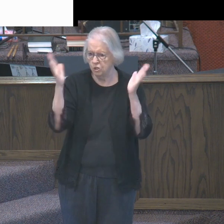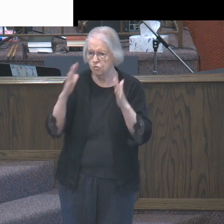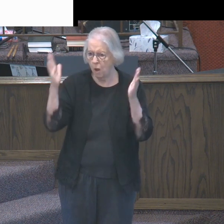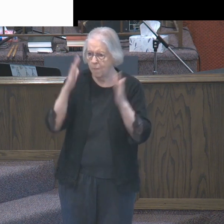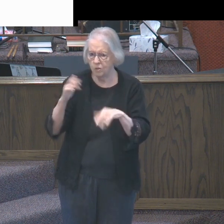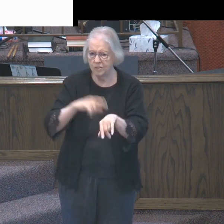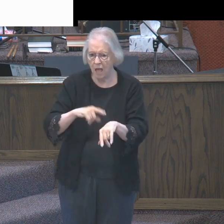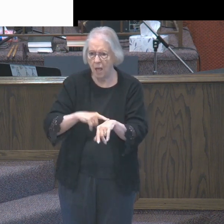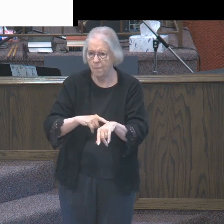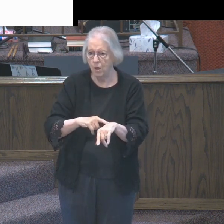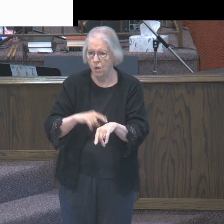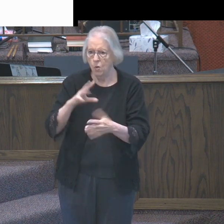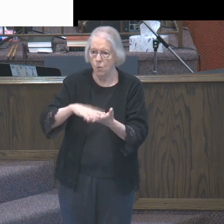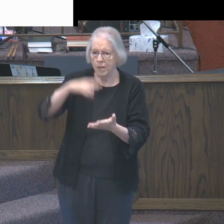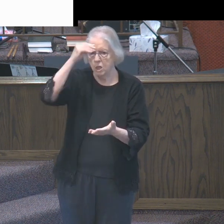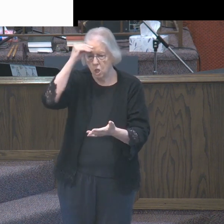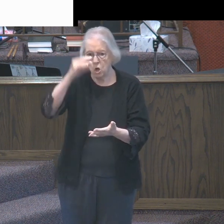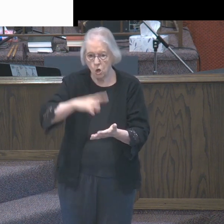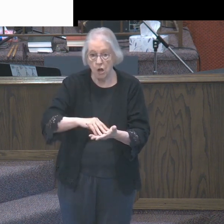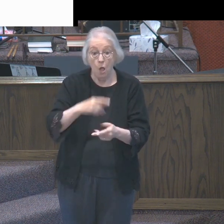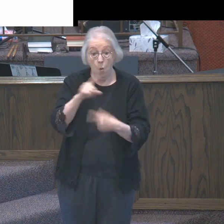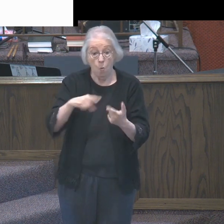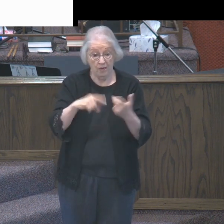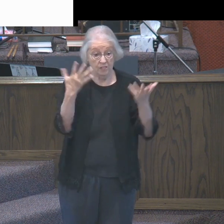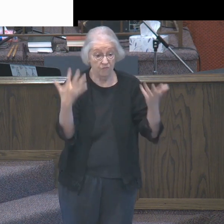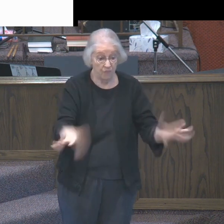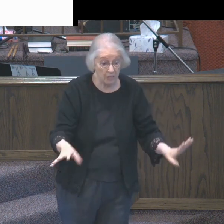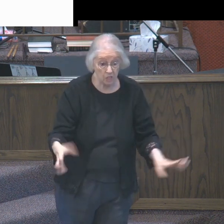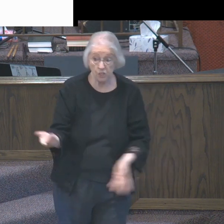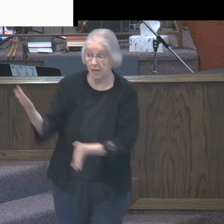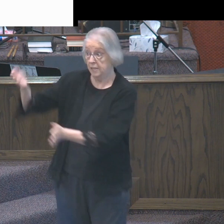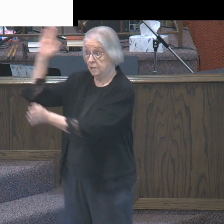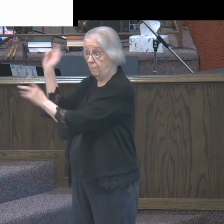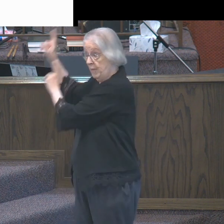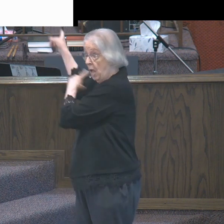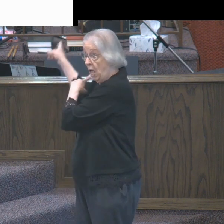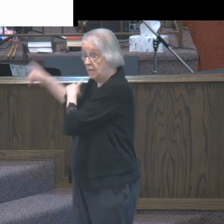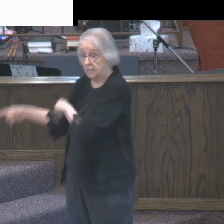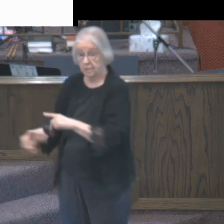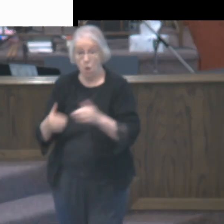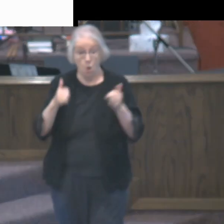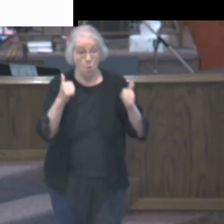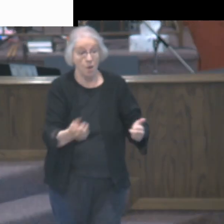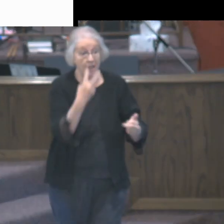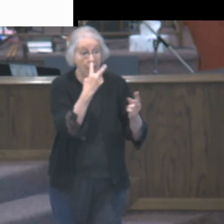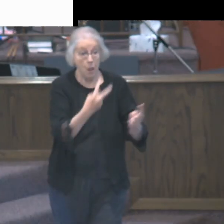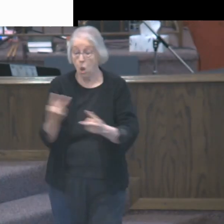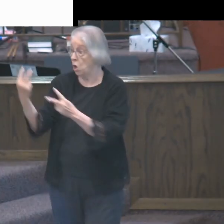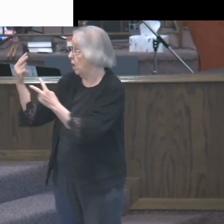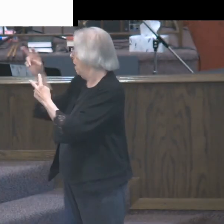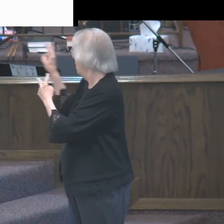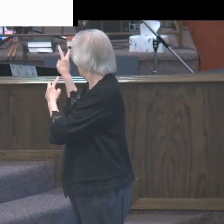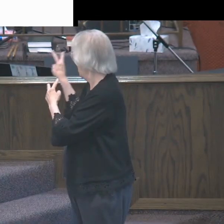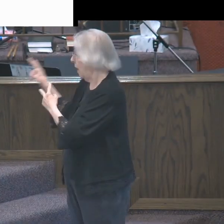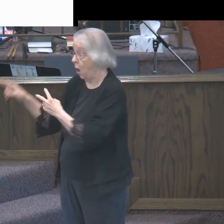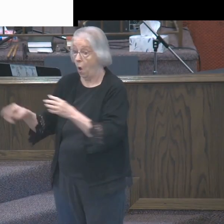But how am I going to get hope without character? And how am I going to get character without perseverance? And how am I going to get perseverance